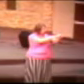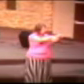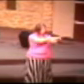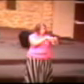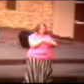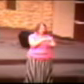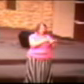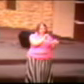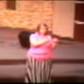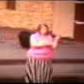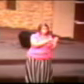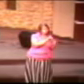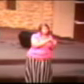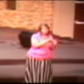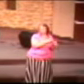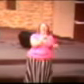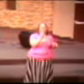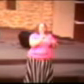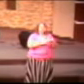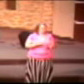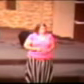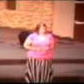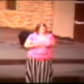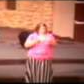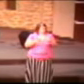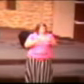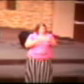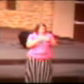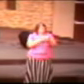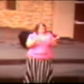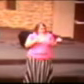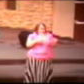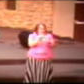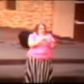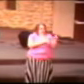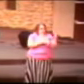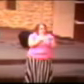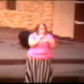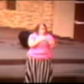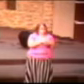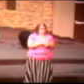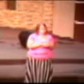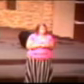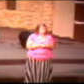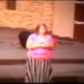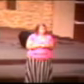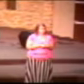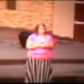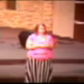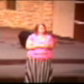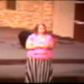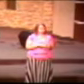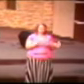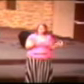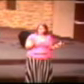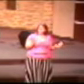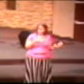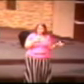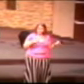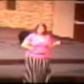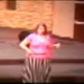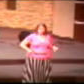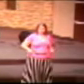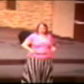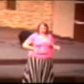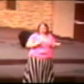They could not survive without each other. And can I just brag on our